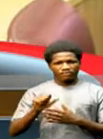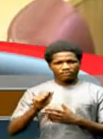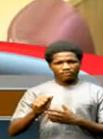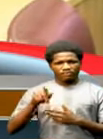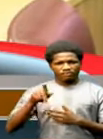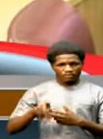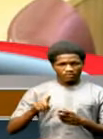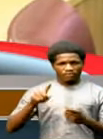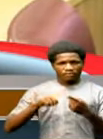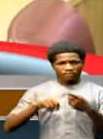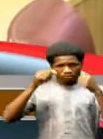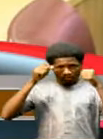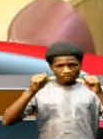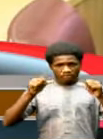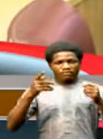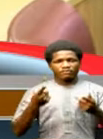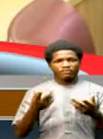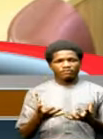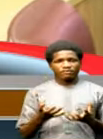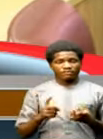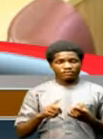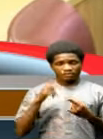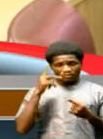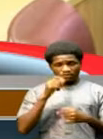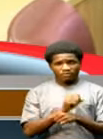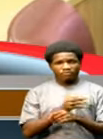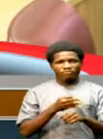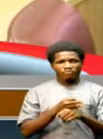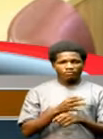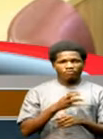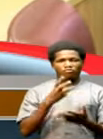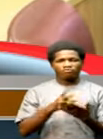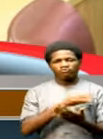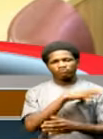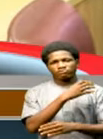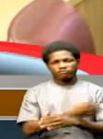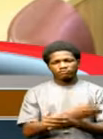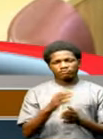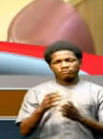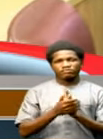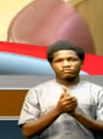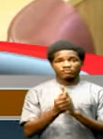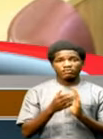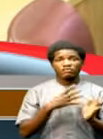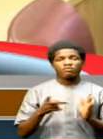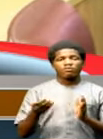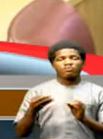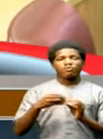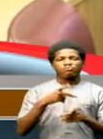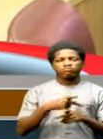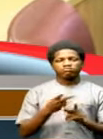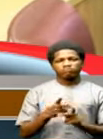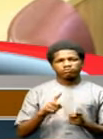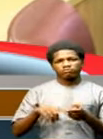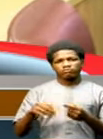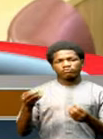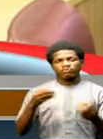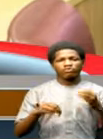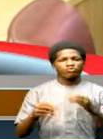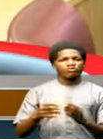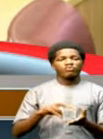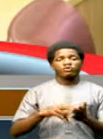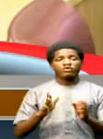achieving the desire to see its workforce well-empowered, skillful and more productive to contribute meaningfully to